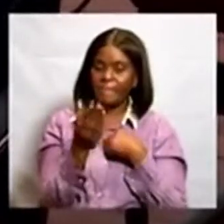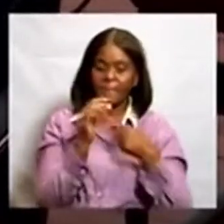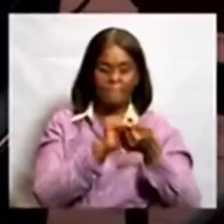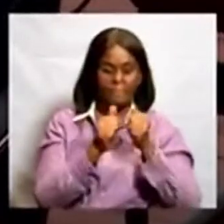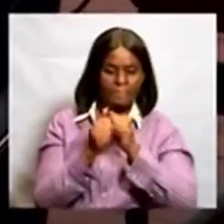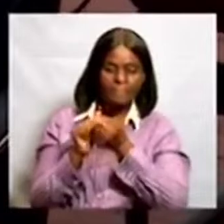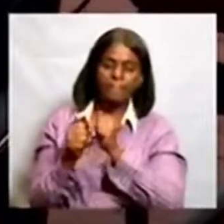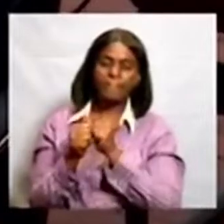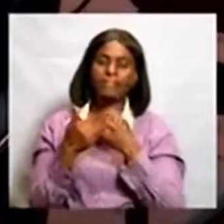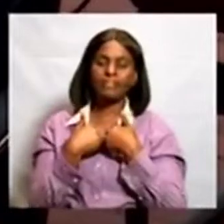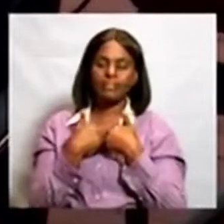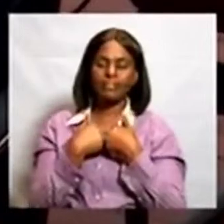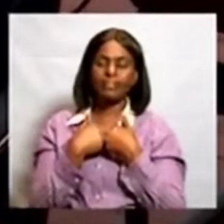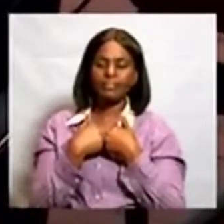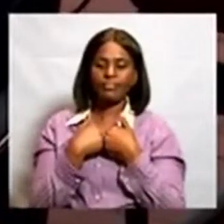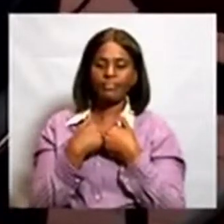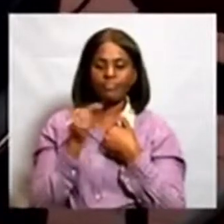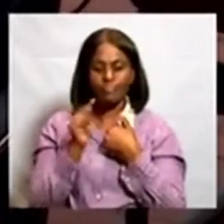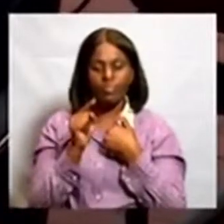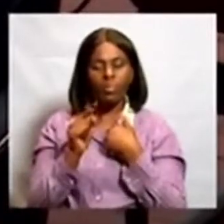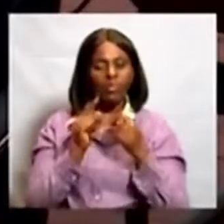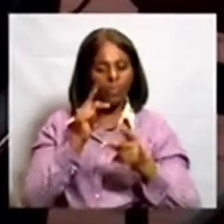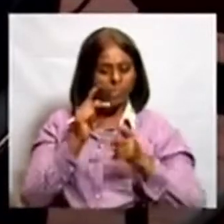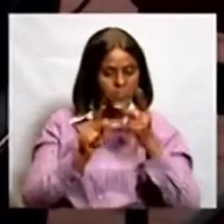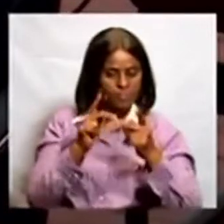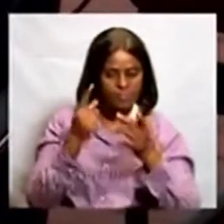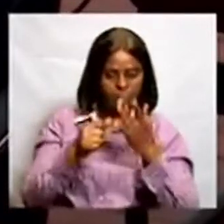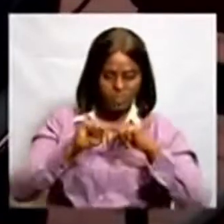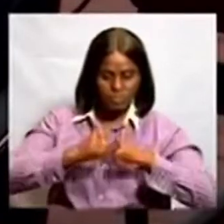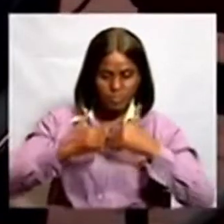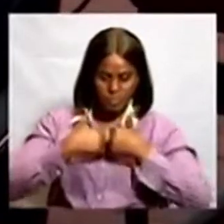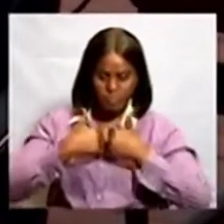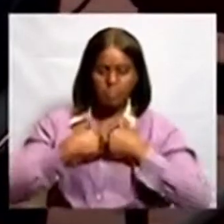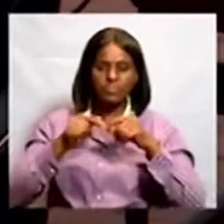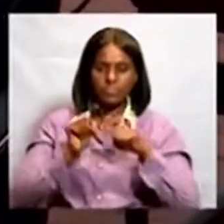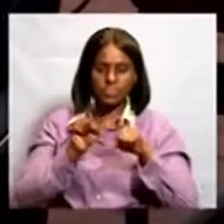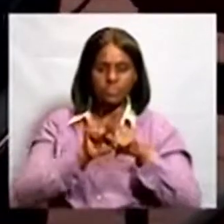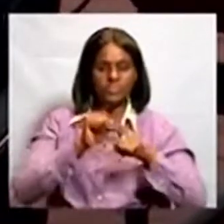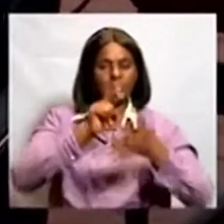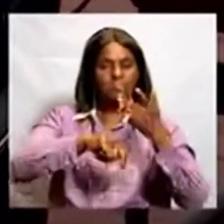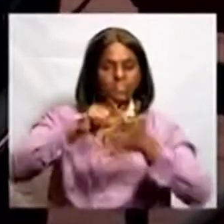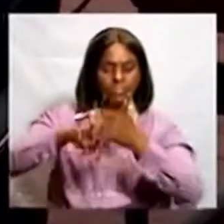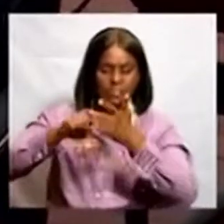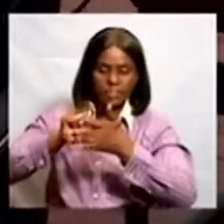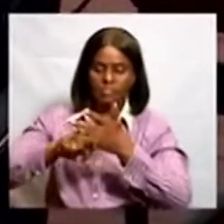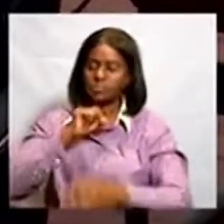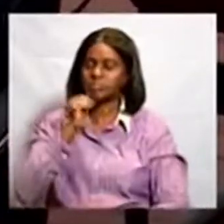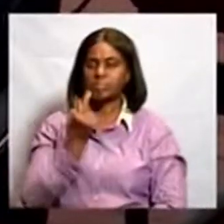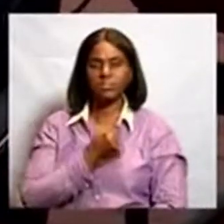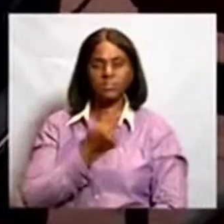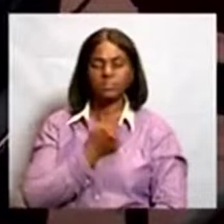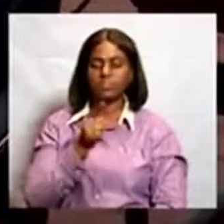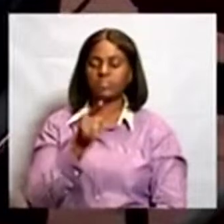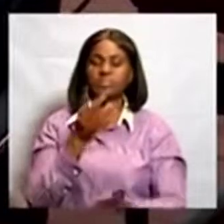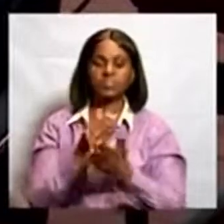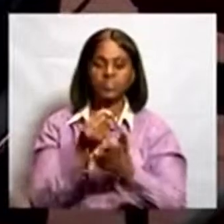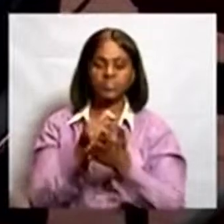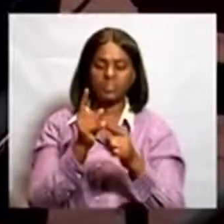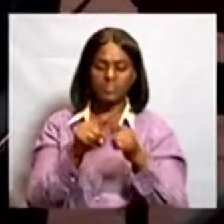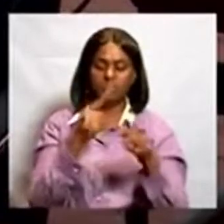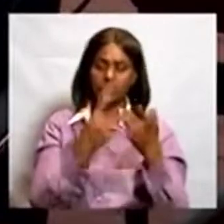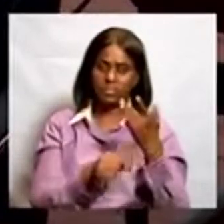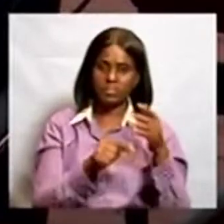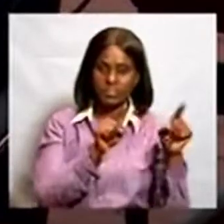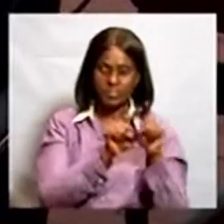lapses. Because you see, the process that we are undertaking, it costs not only money, but